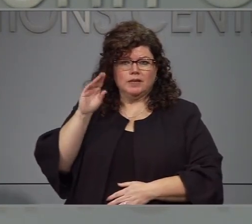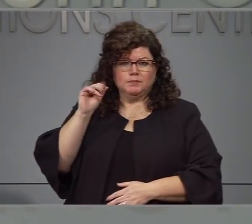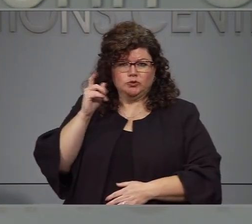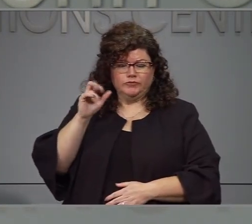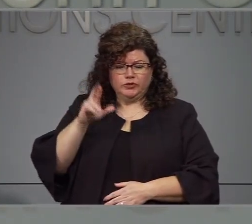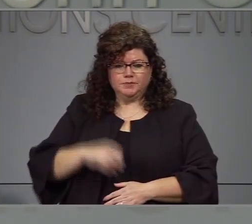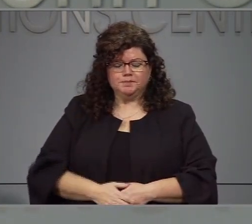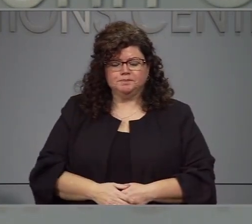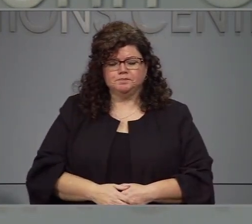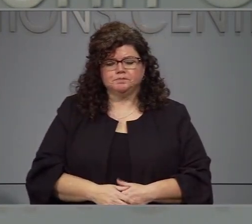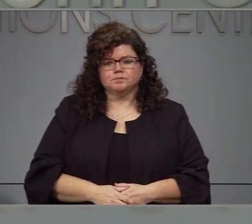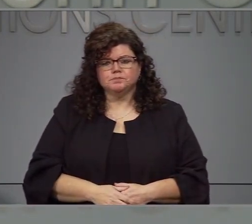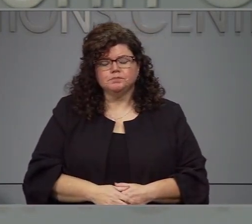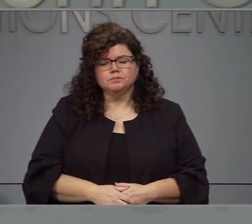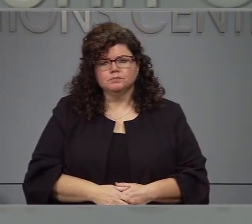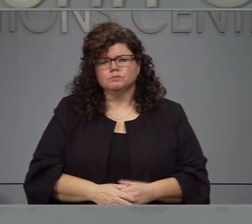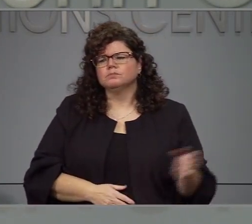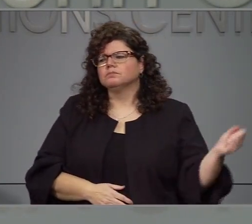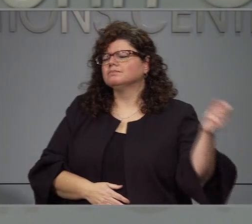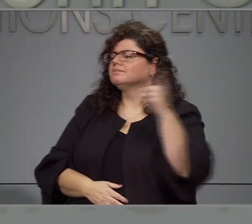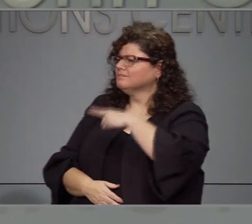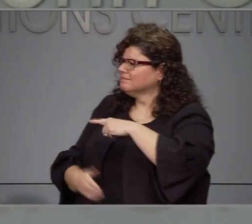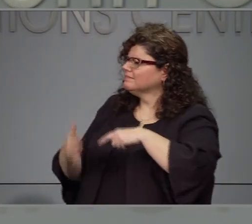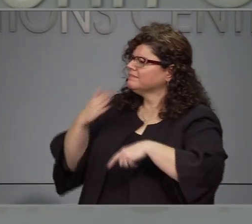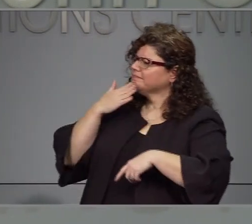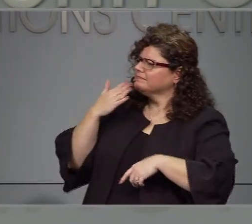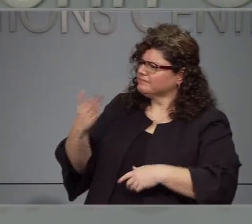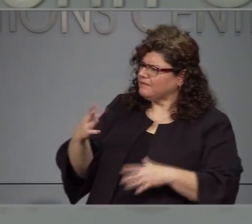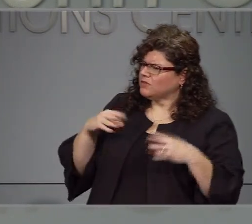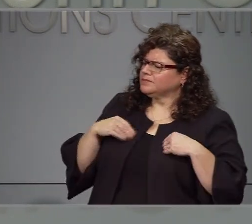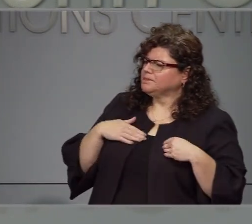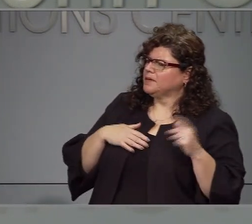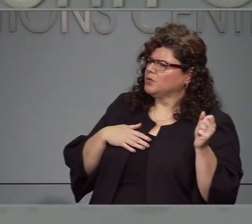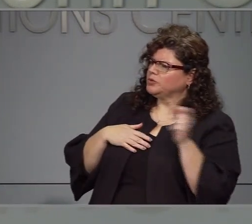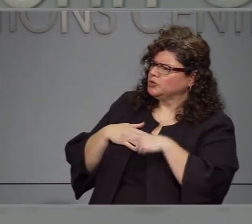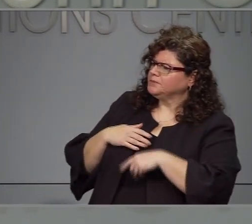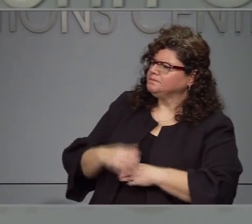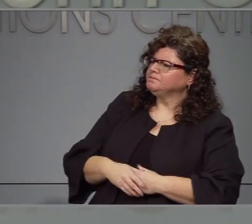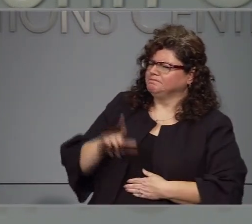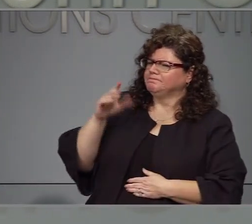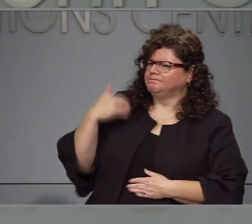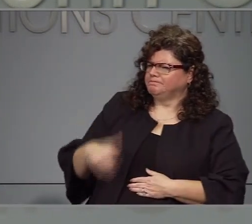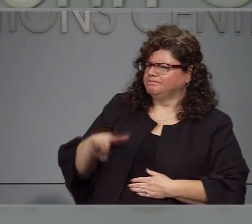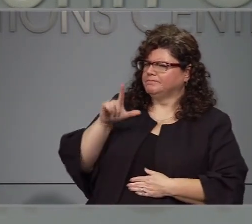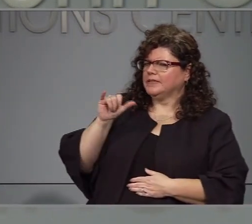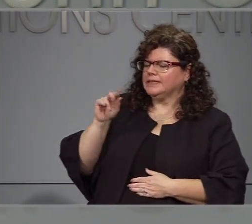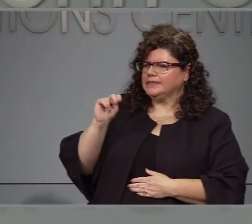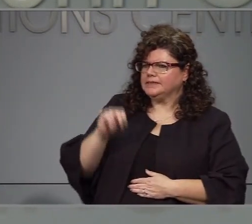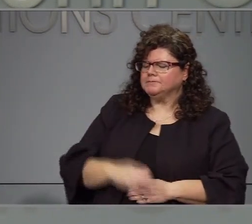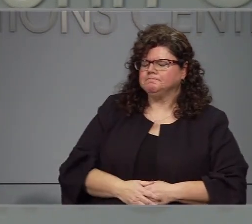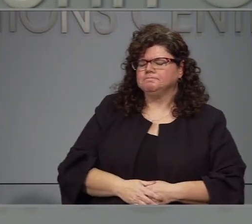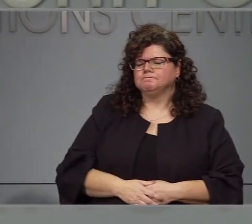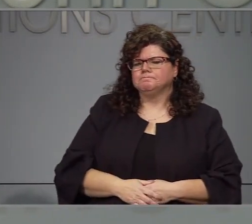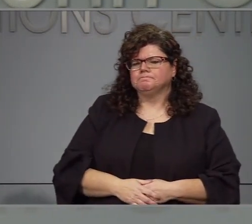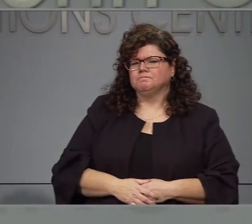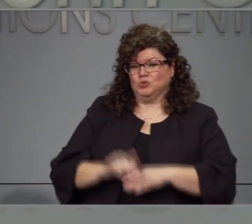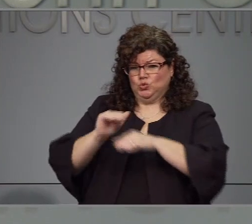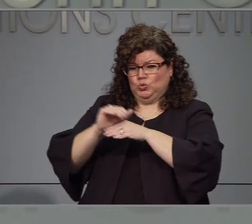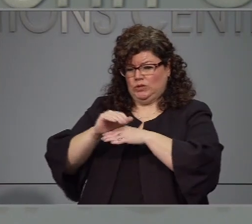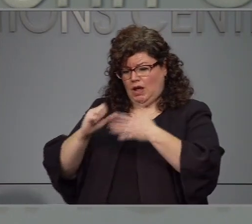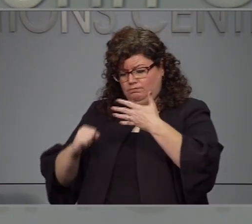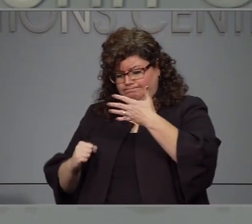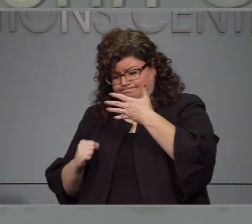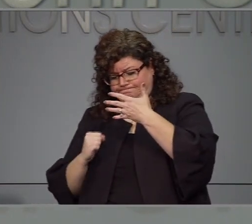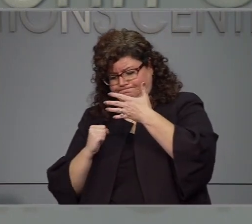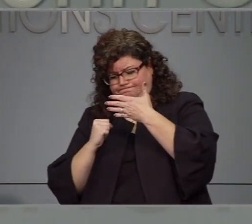Thank you for taking my question. This is Lynn Bonner from the News and Observer. With the storm expected to make landfall tonight, are